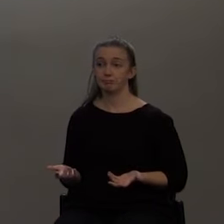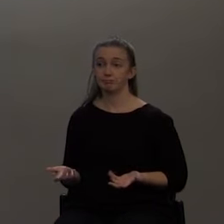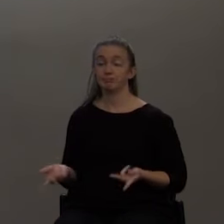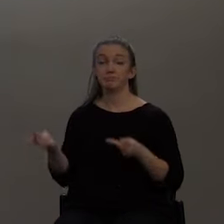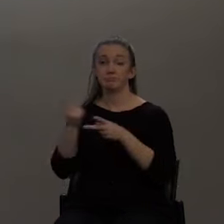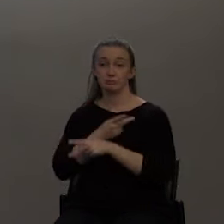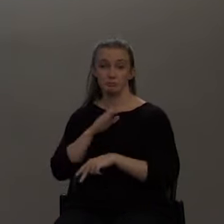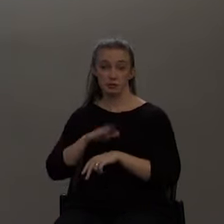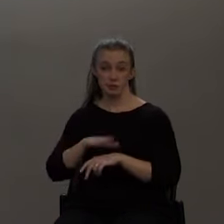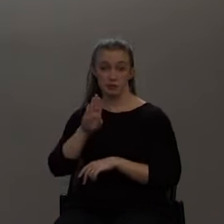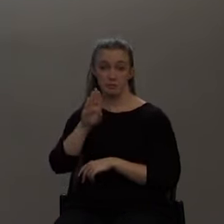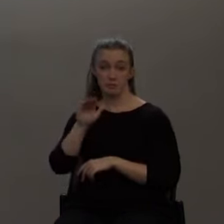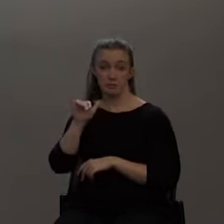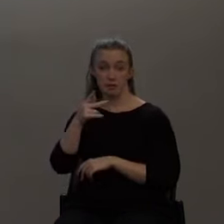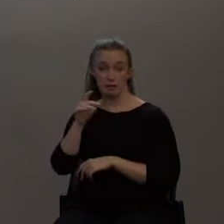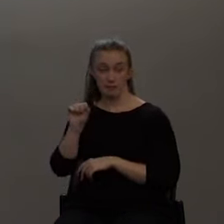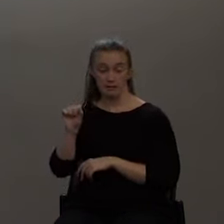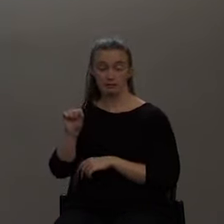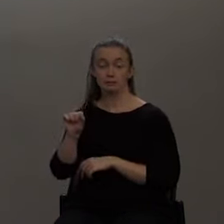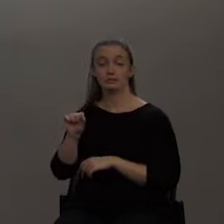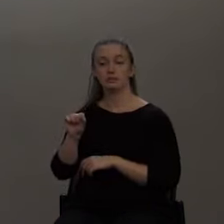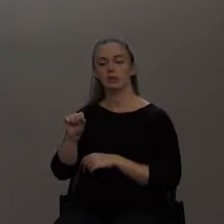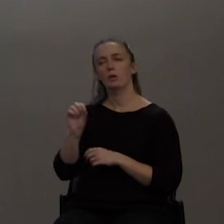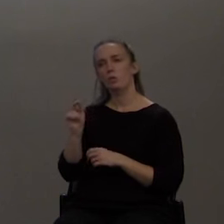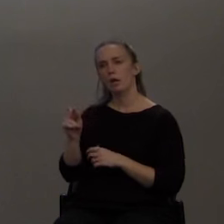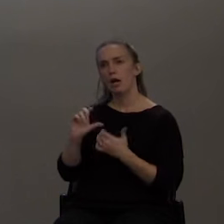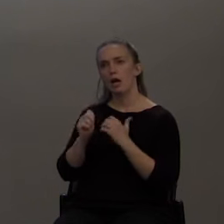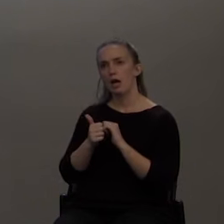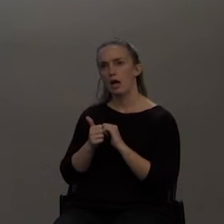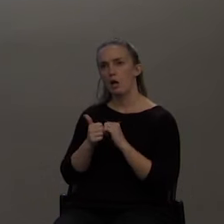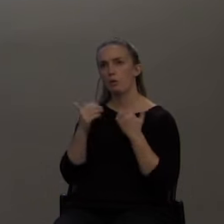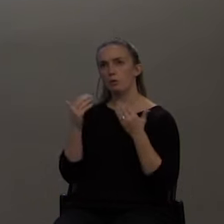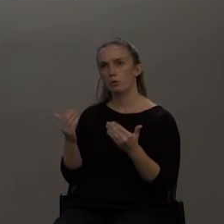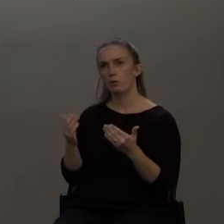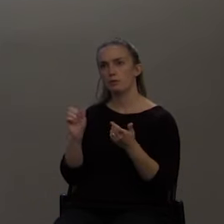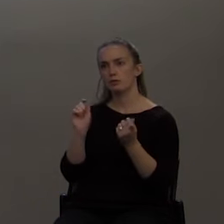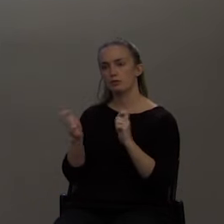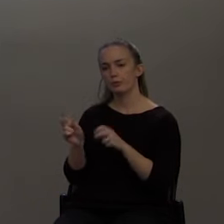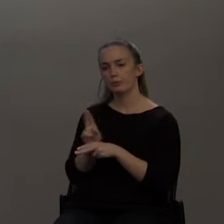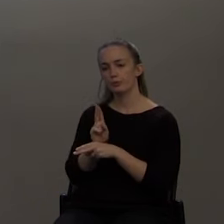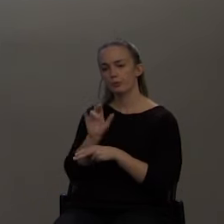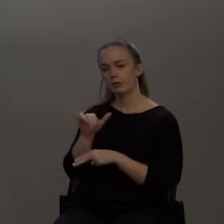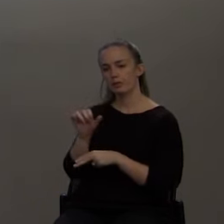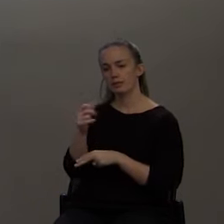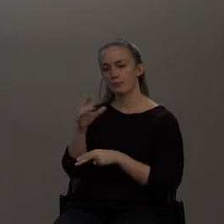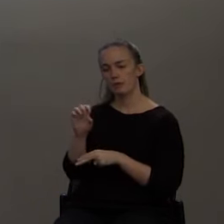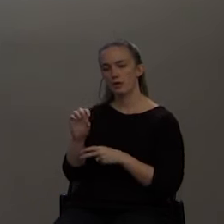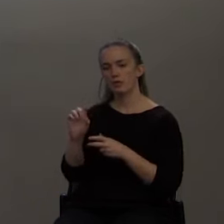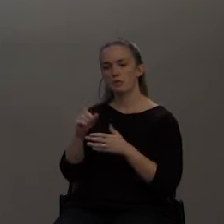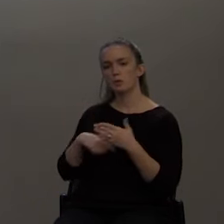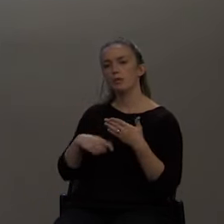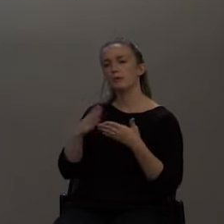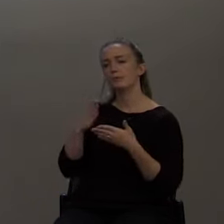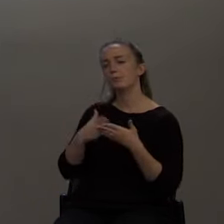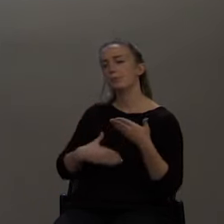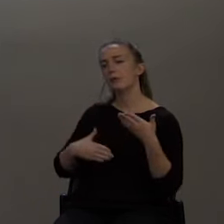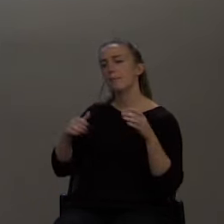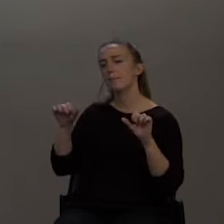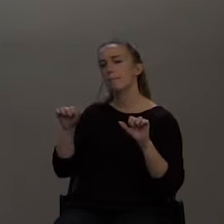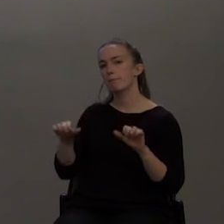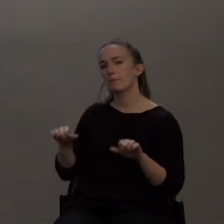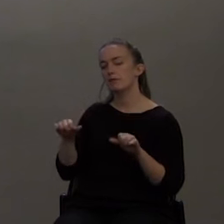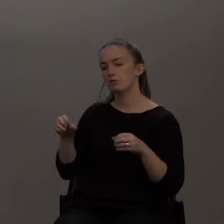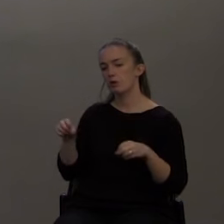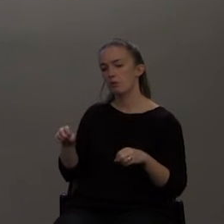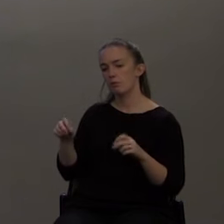bypass. And so then how do we be strategic about using that space, and what are some of the other potential opportunities that can go from an